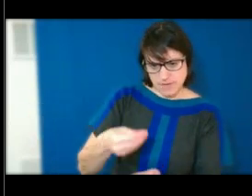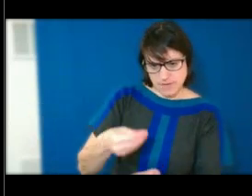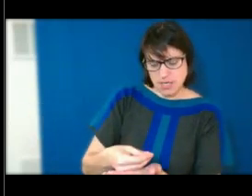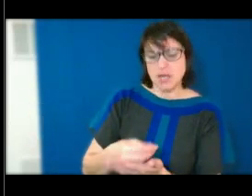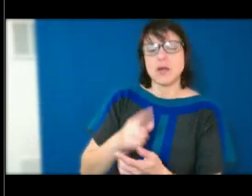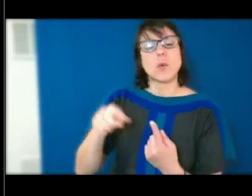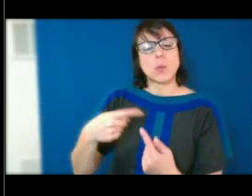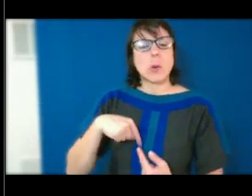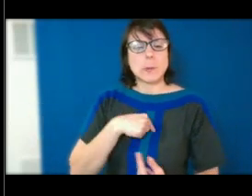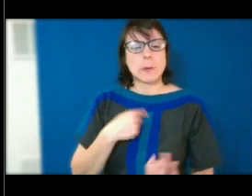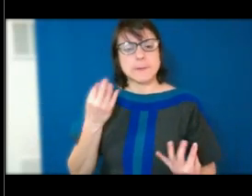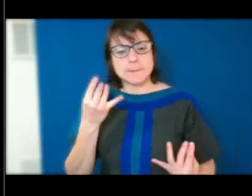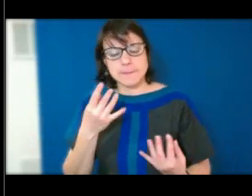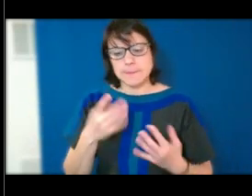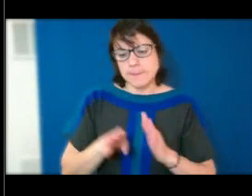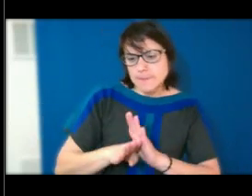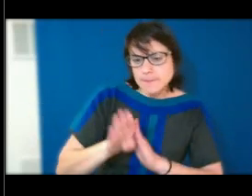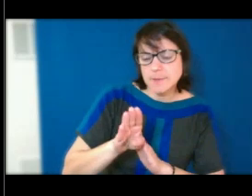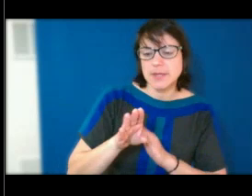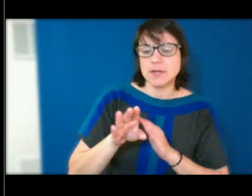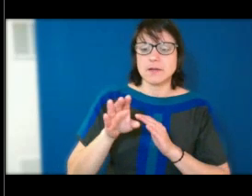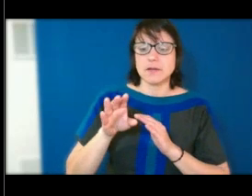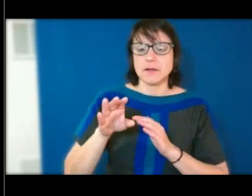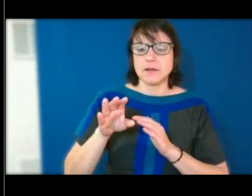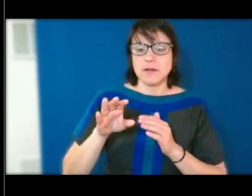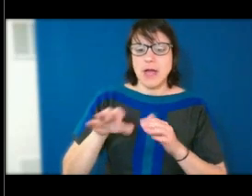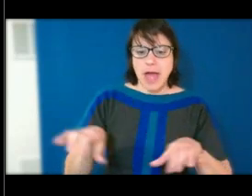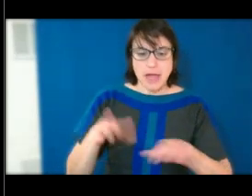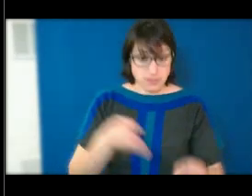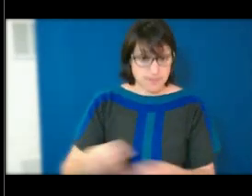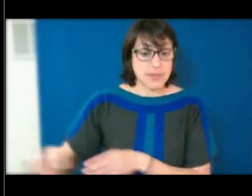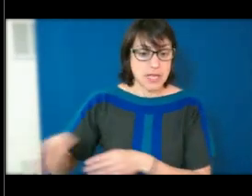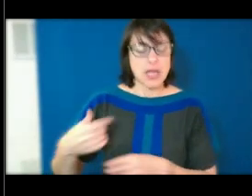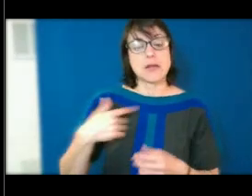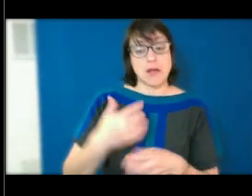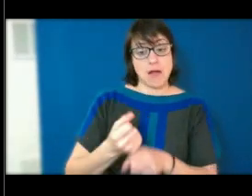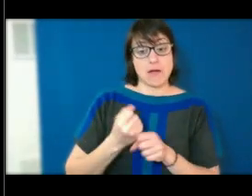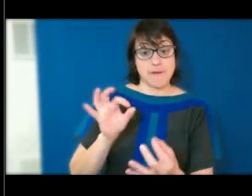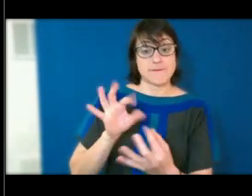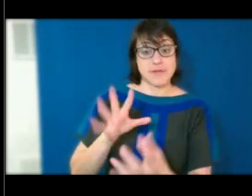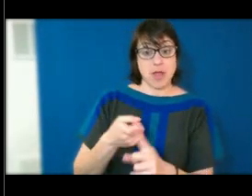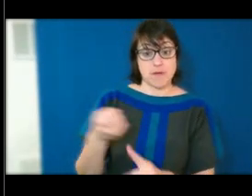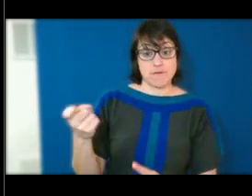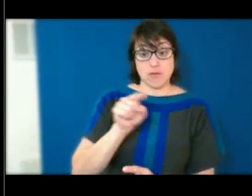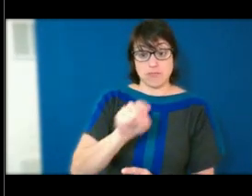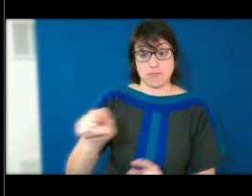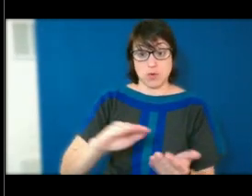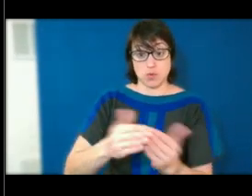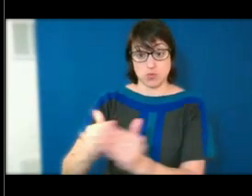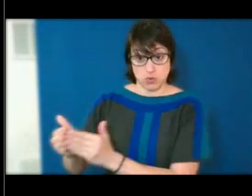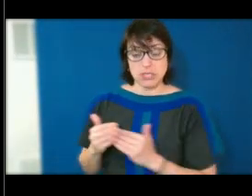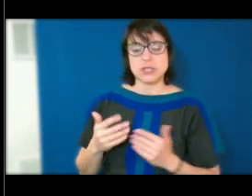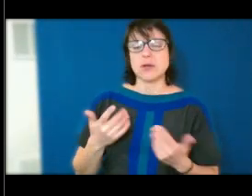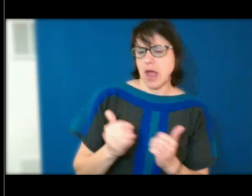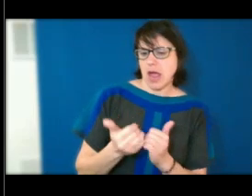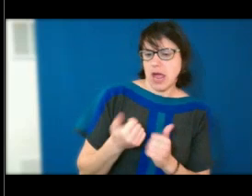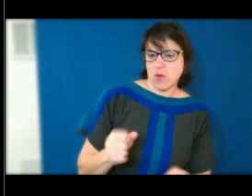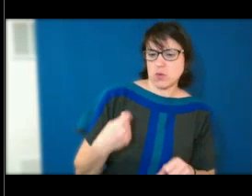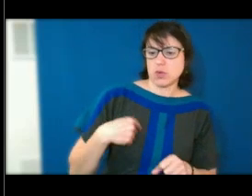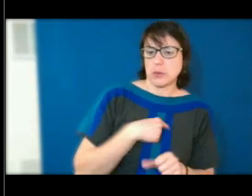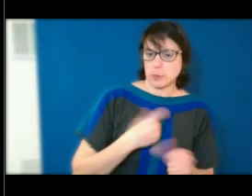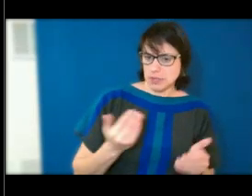from NOAA and the communities on how we can help move those goals forward that are addressed in the Marine Debris